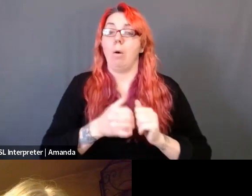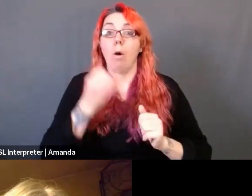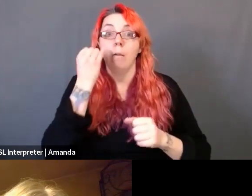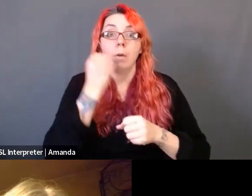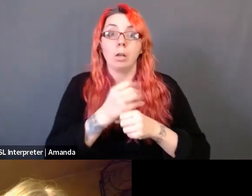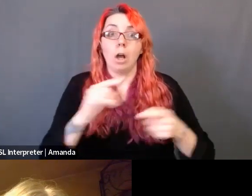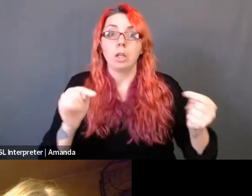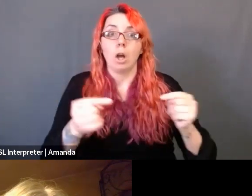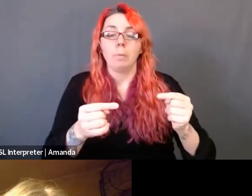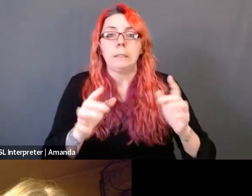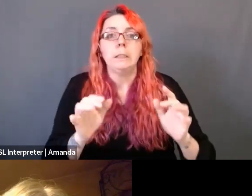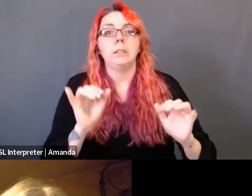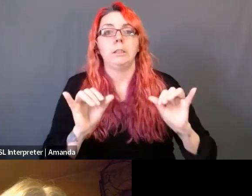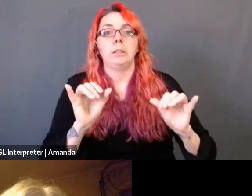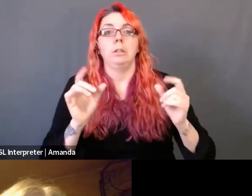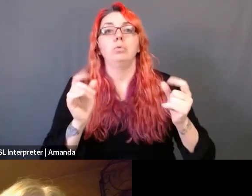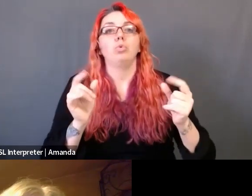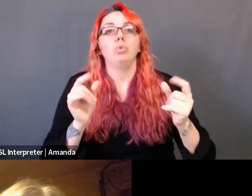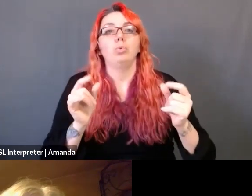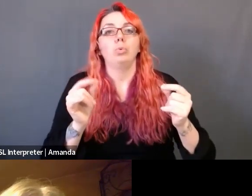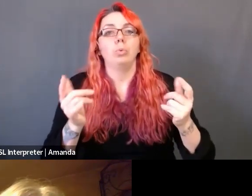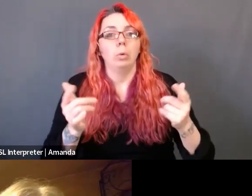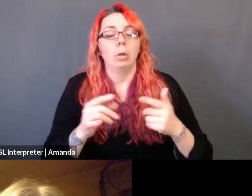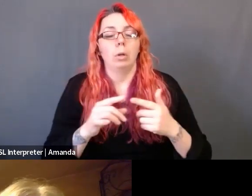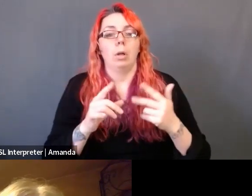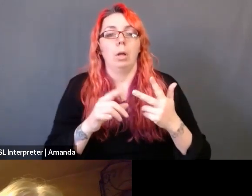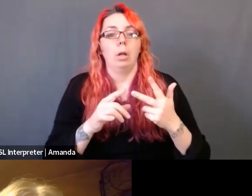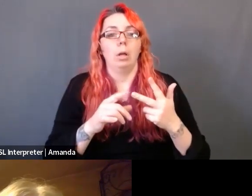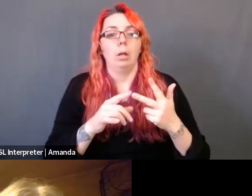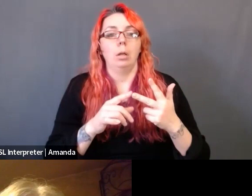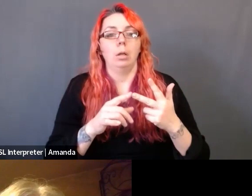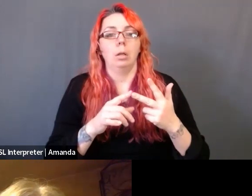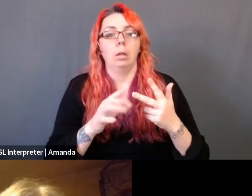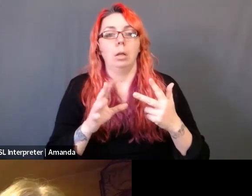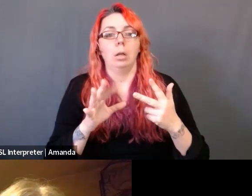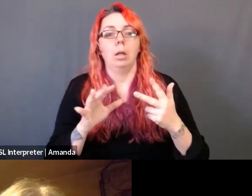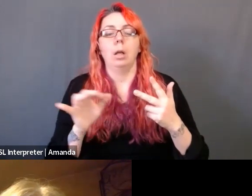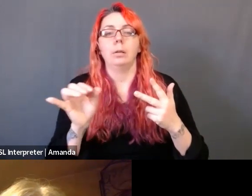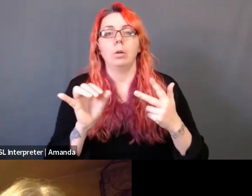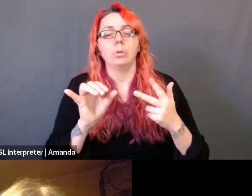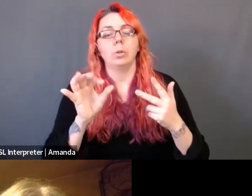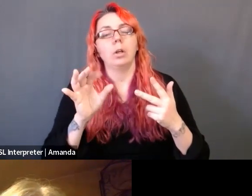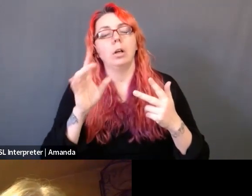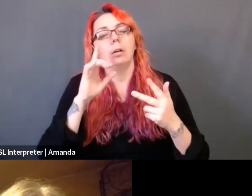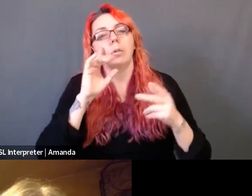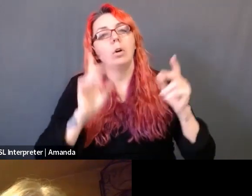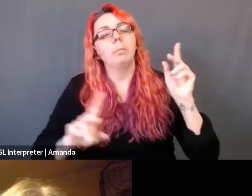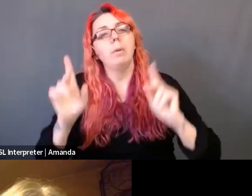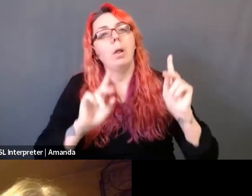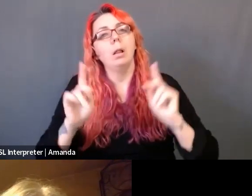then three, the impact and implications for folks who are also you know, balancing